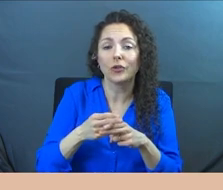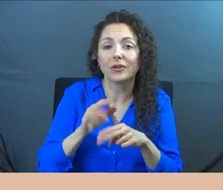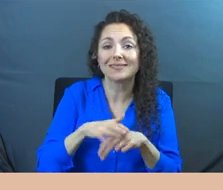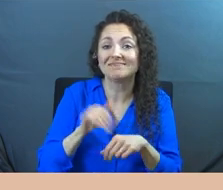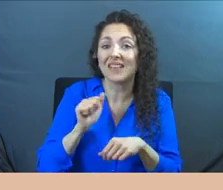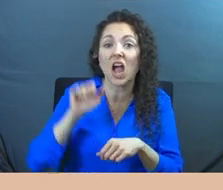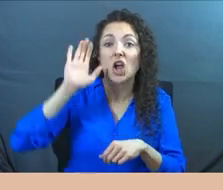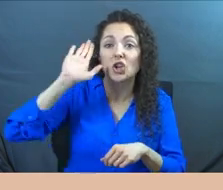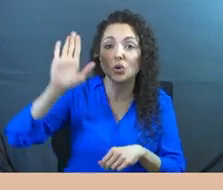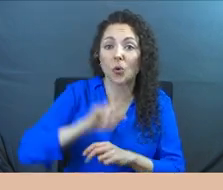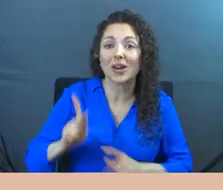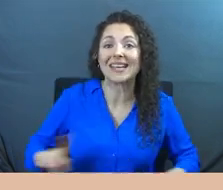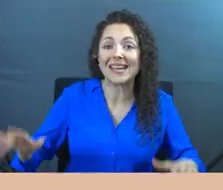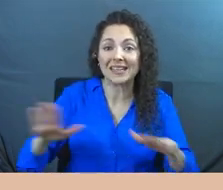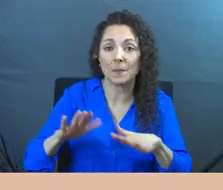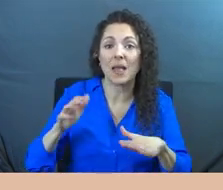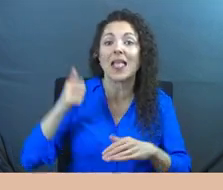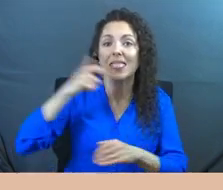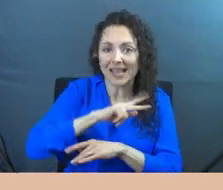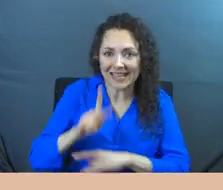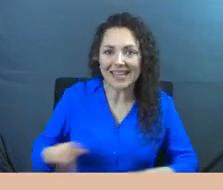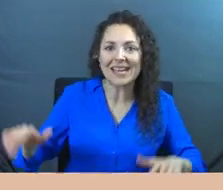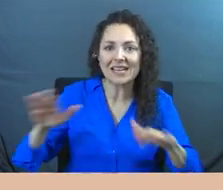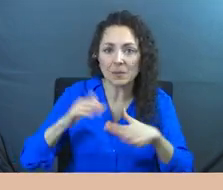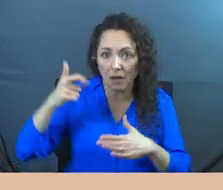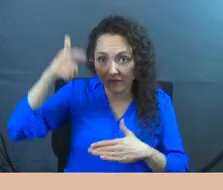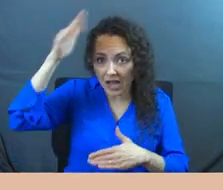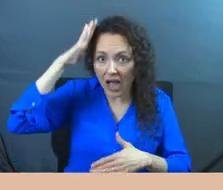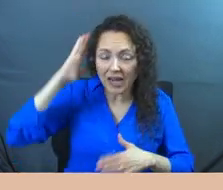and walk in it and build it and reveal it in the